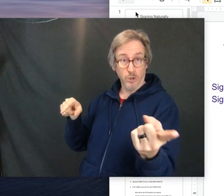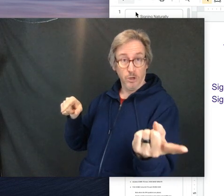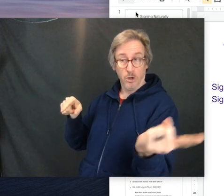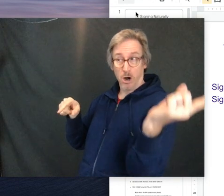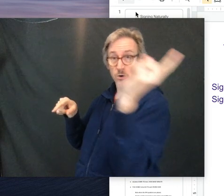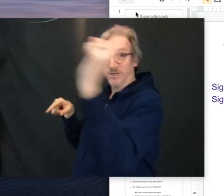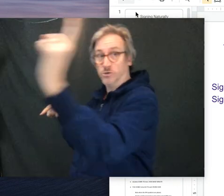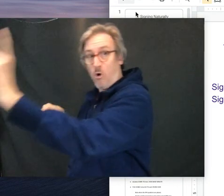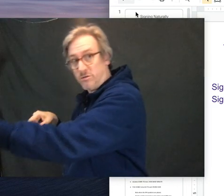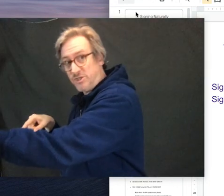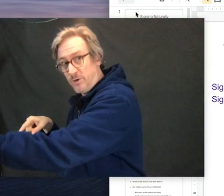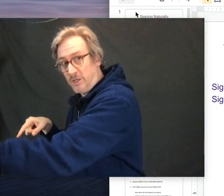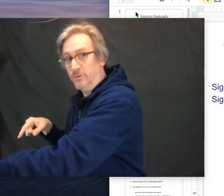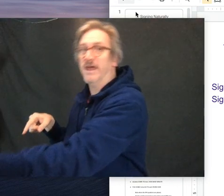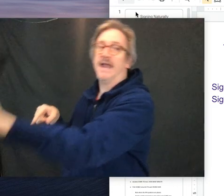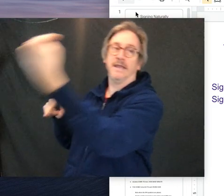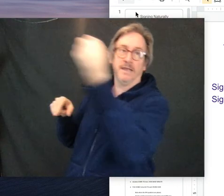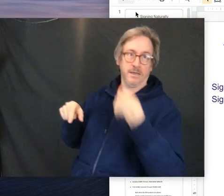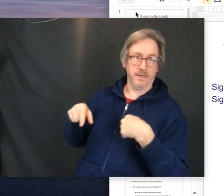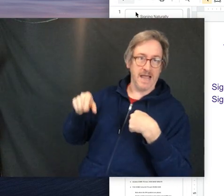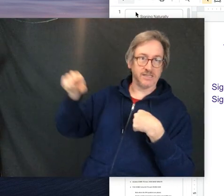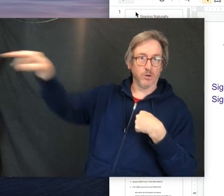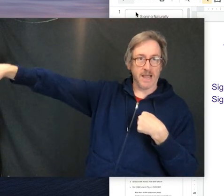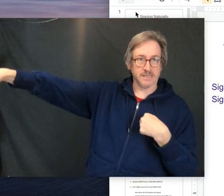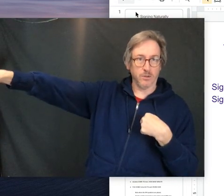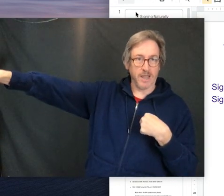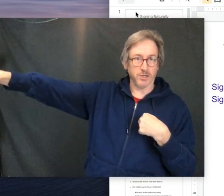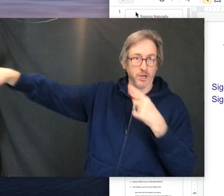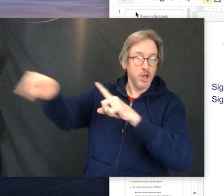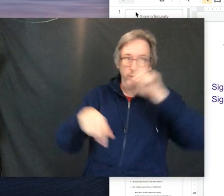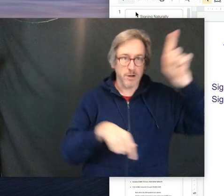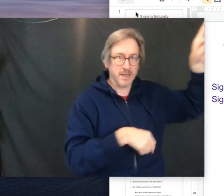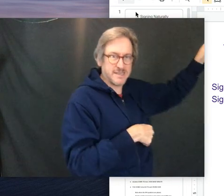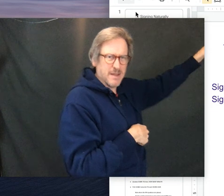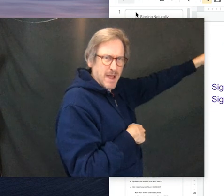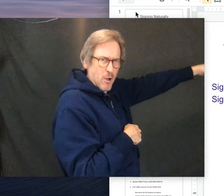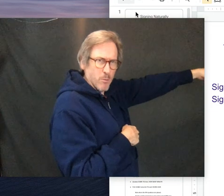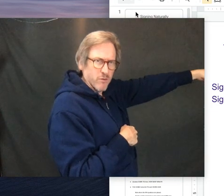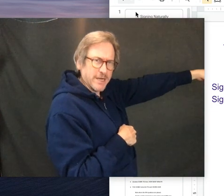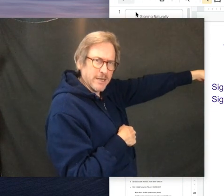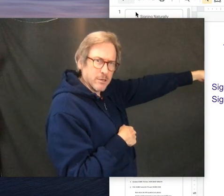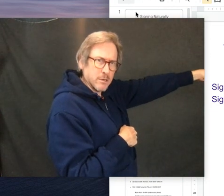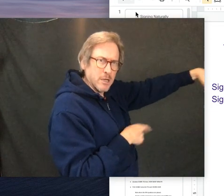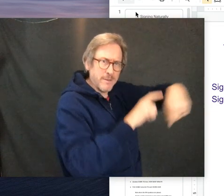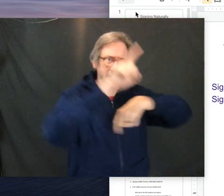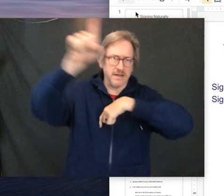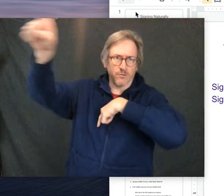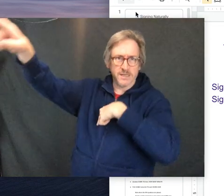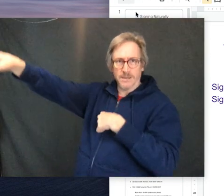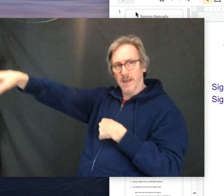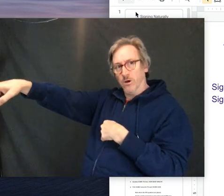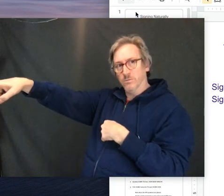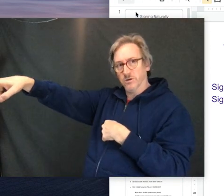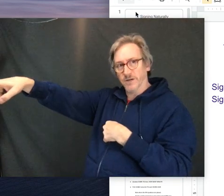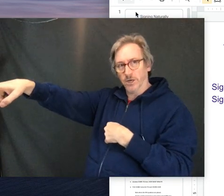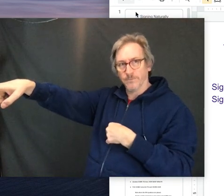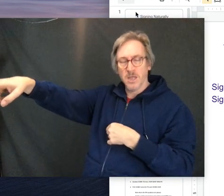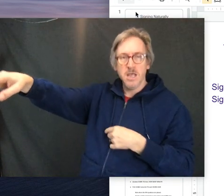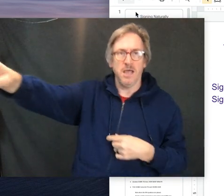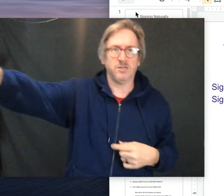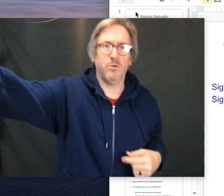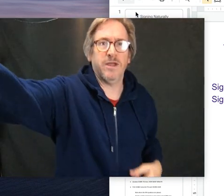you, are going to also include that as a location. You're not going to set my home over here because I've already said my home is over